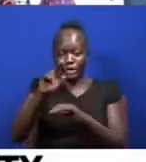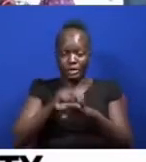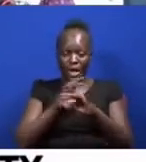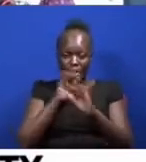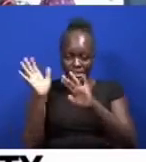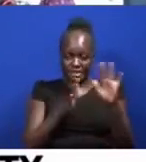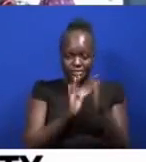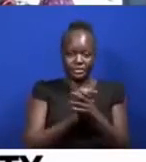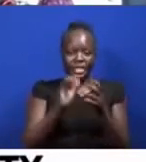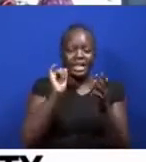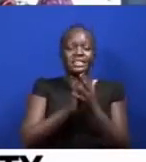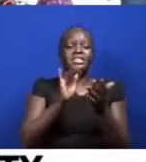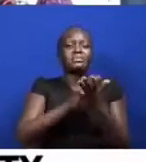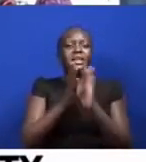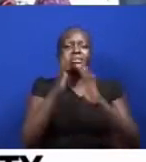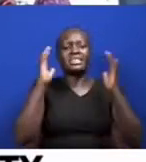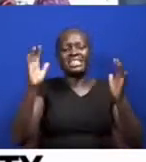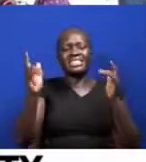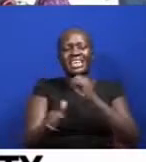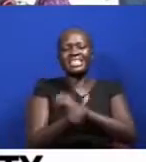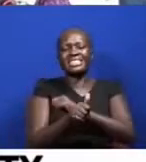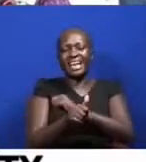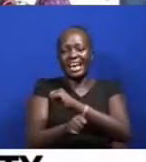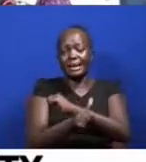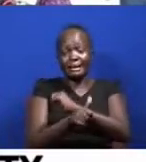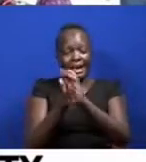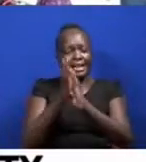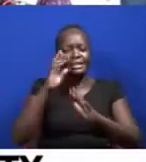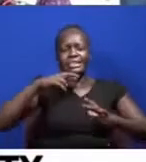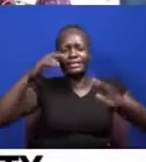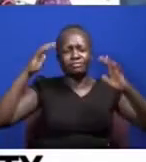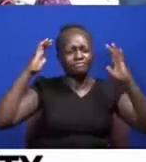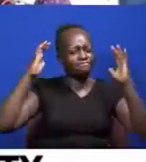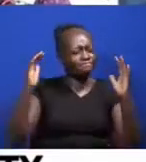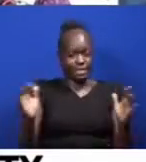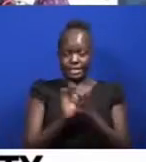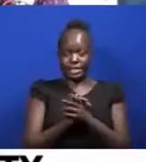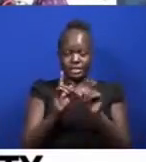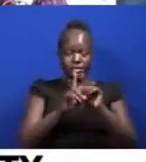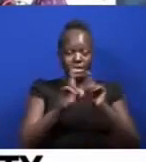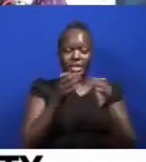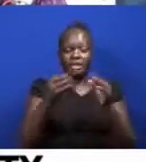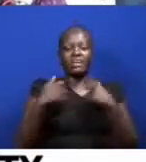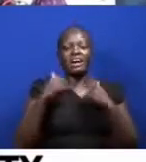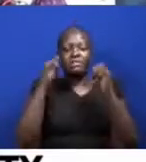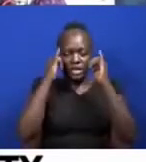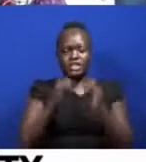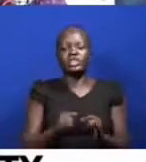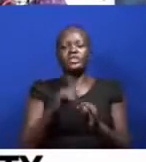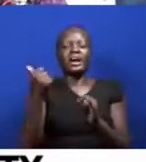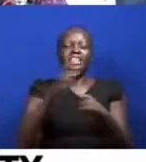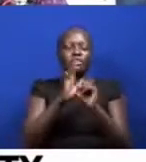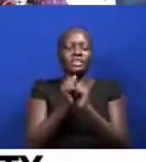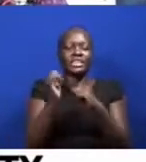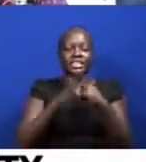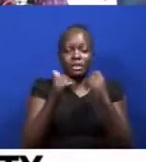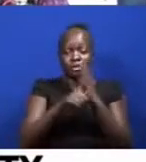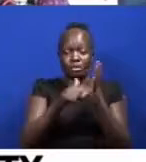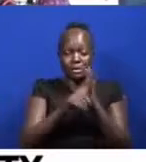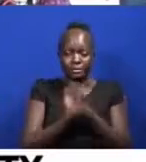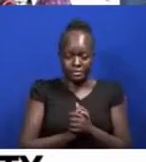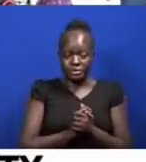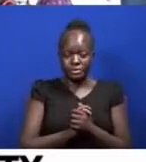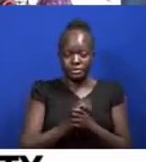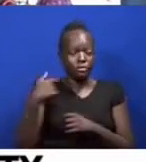This still remains the greatest danger and risk in case of any new outbreak.